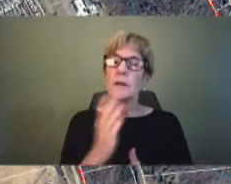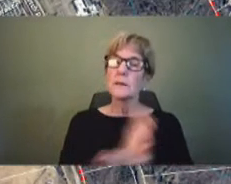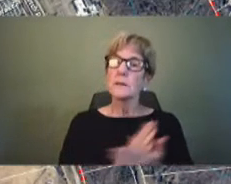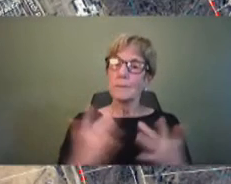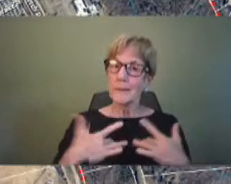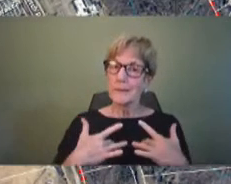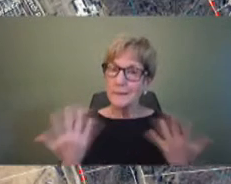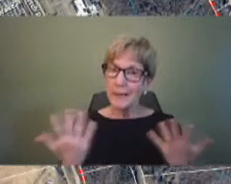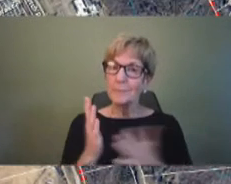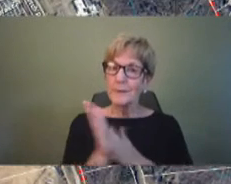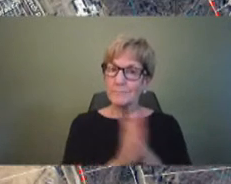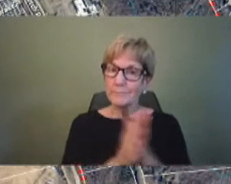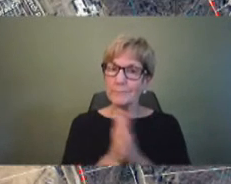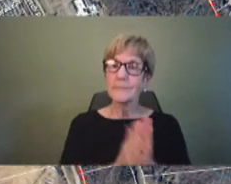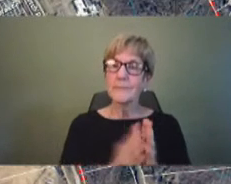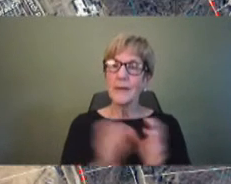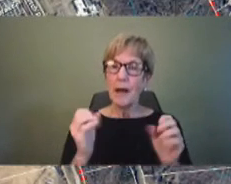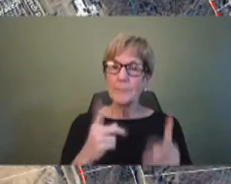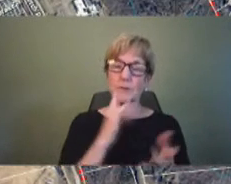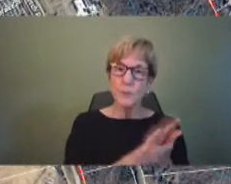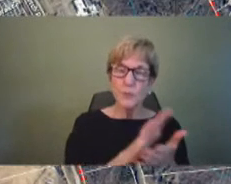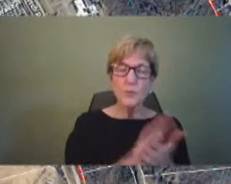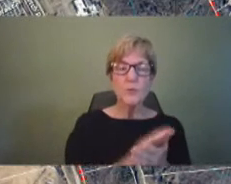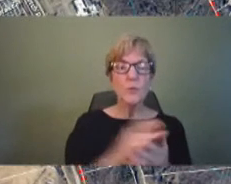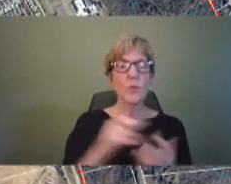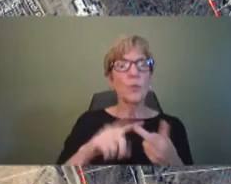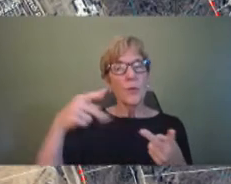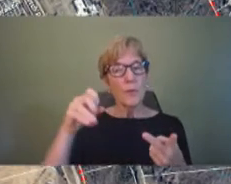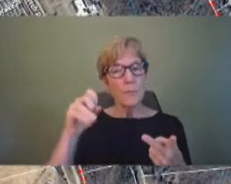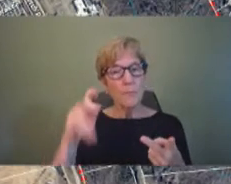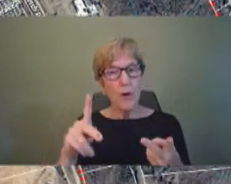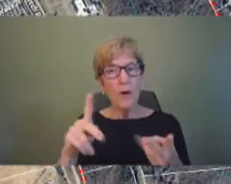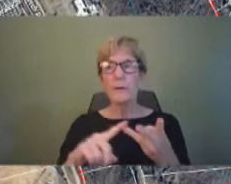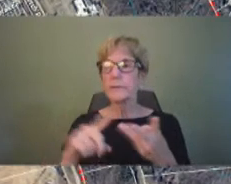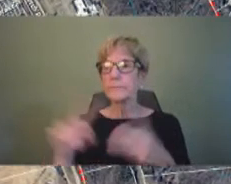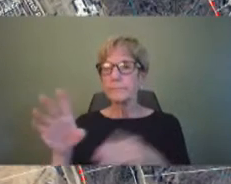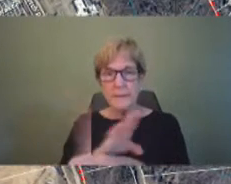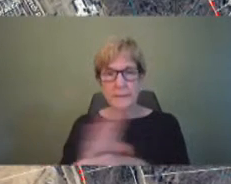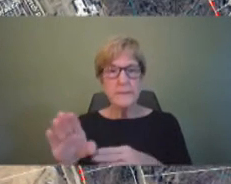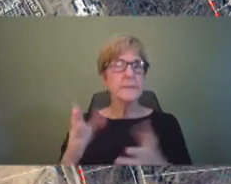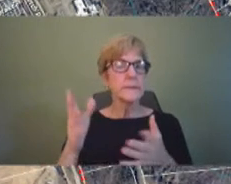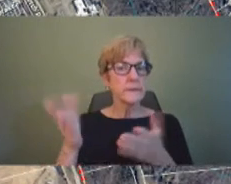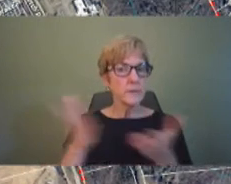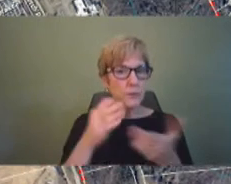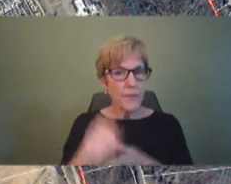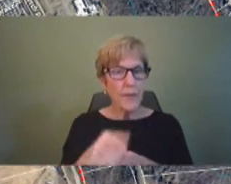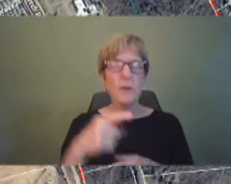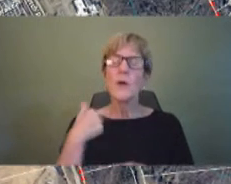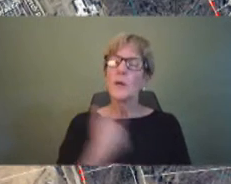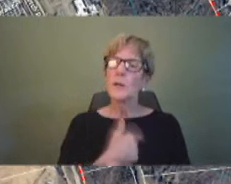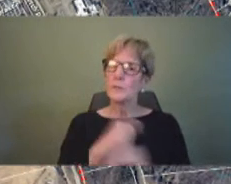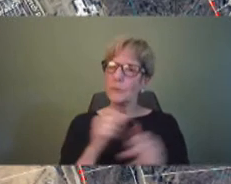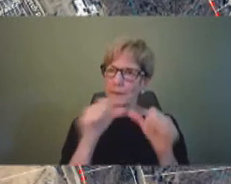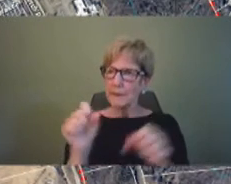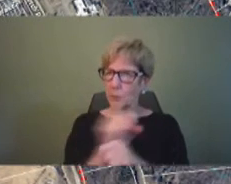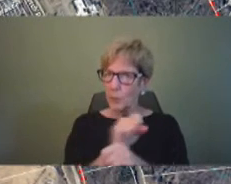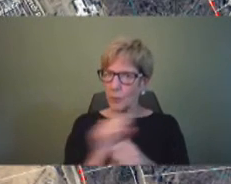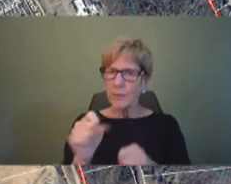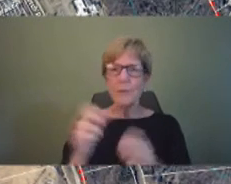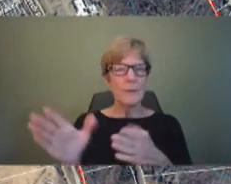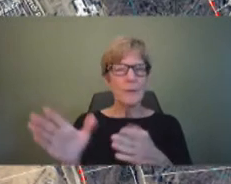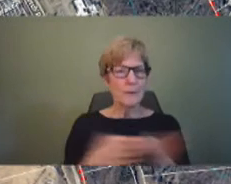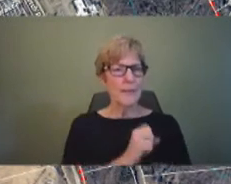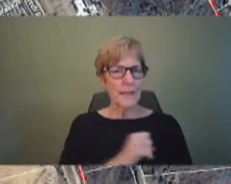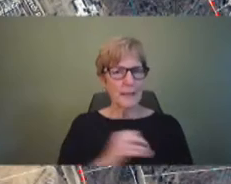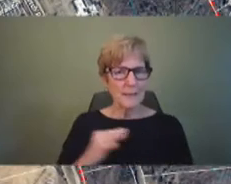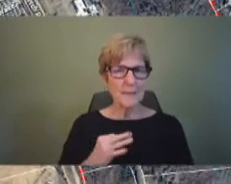about the opportunity for the schools the parks uh and those things that it brings along so we will continue working uh with planning staff uh on this